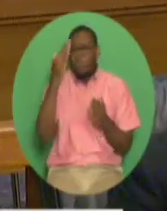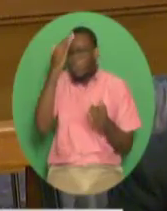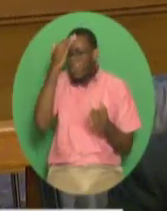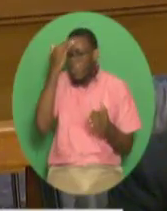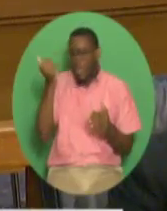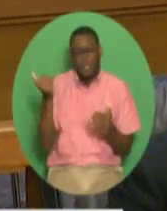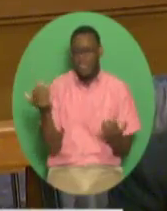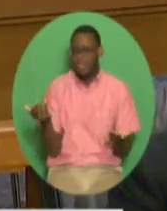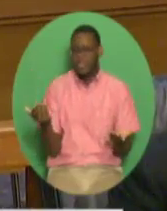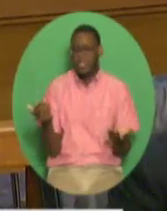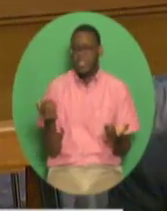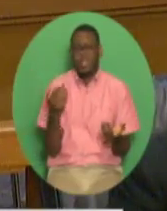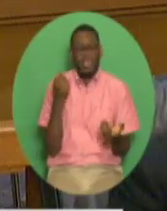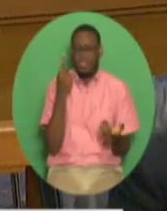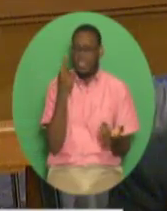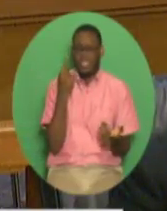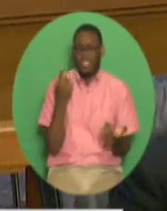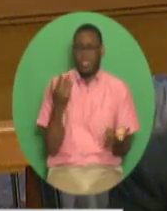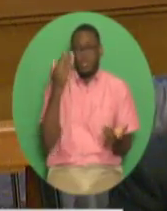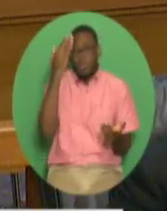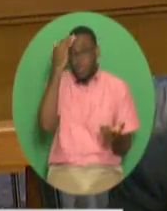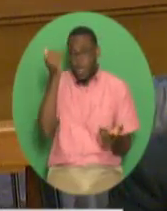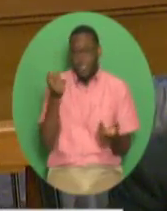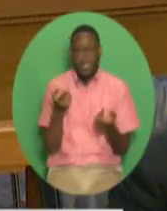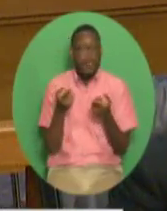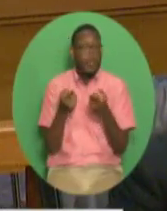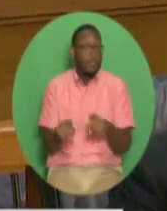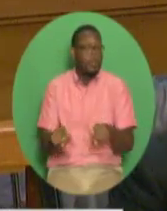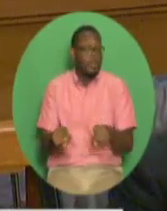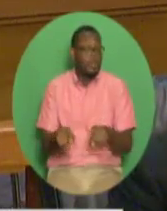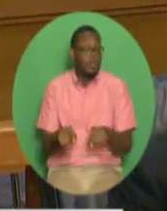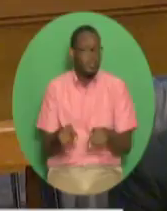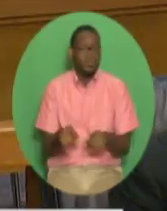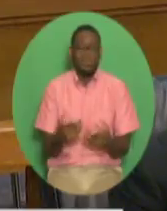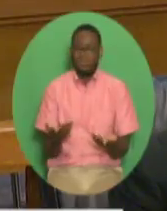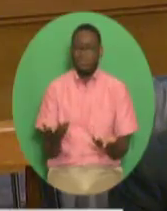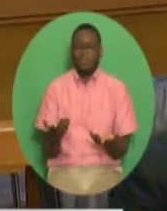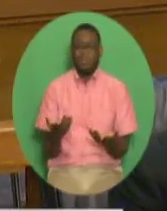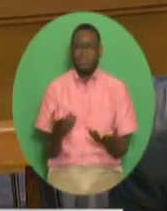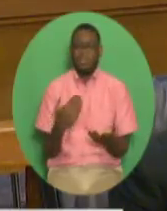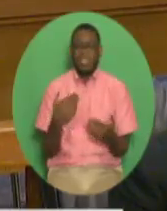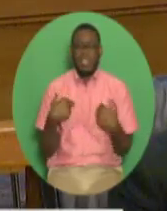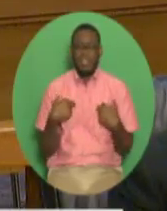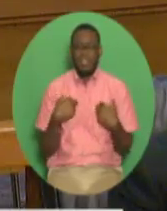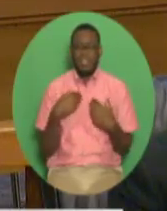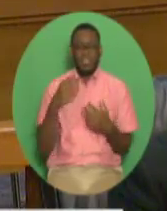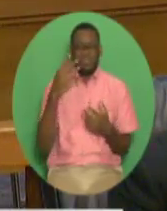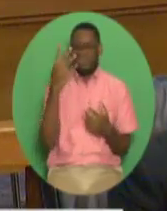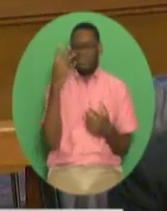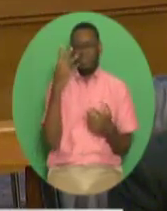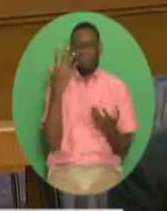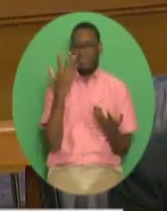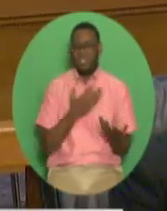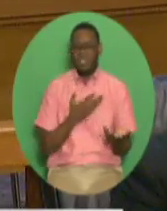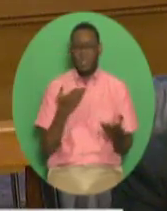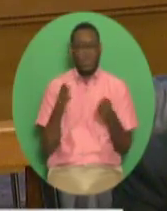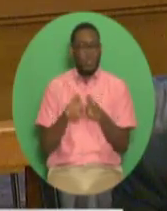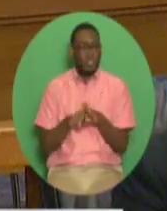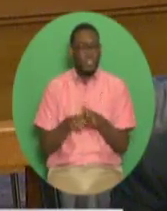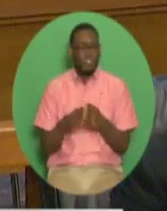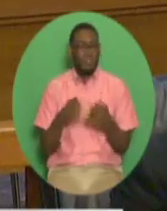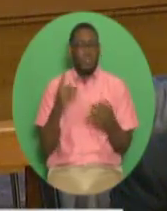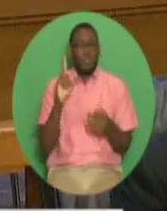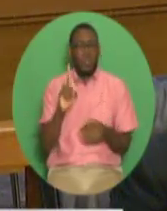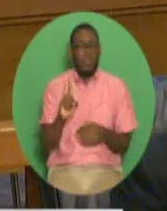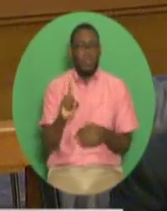why this is happening. To me, it sounds as you're closing one company to start a new company, which